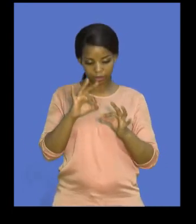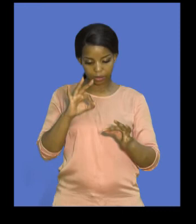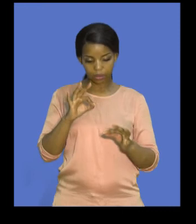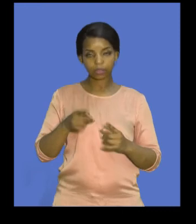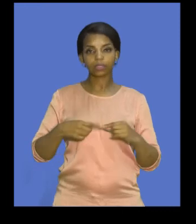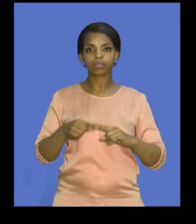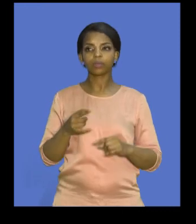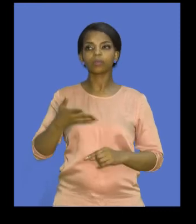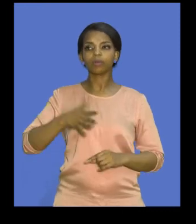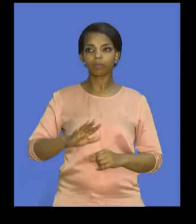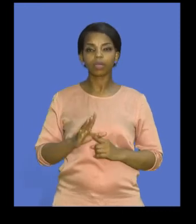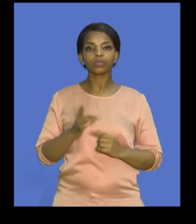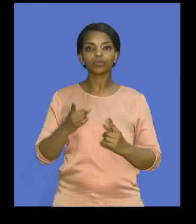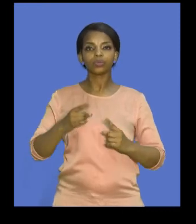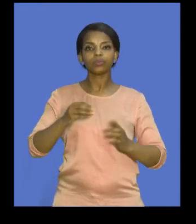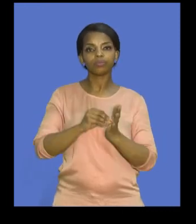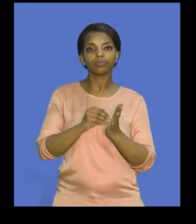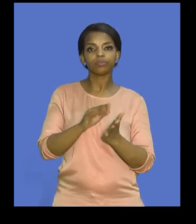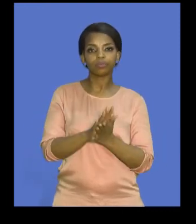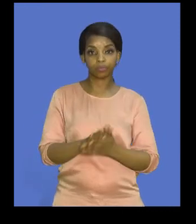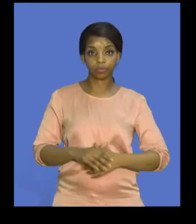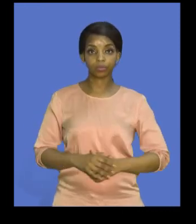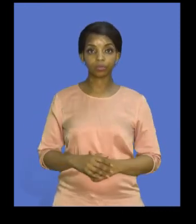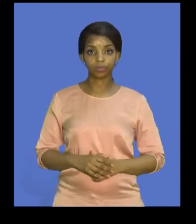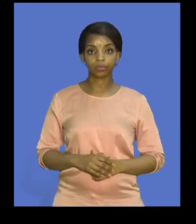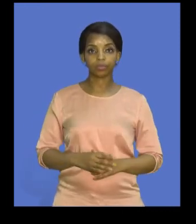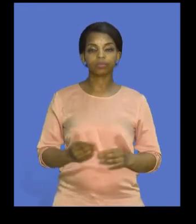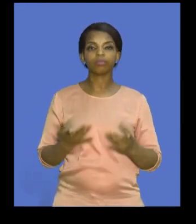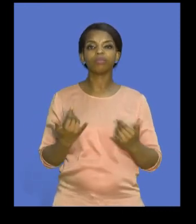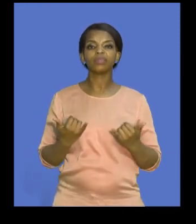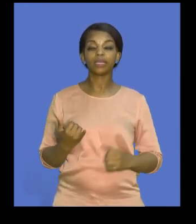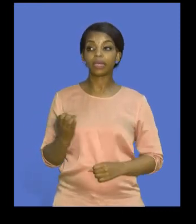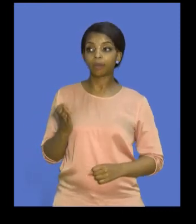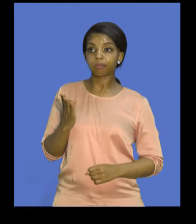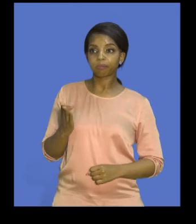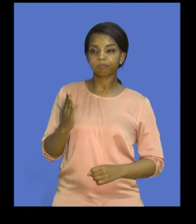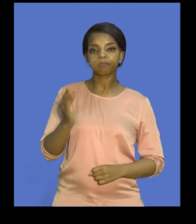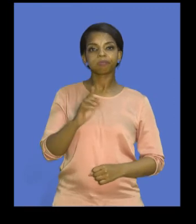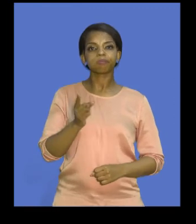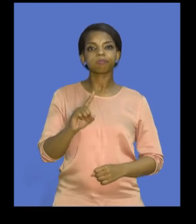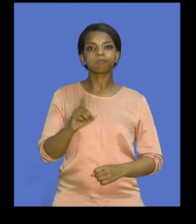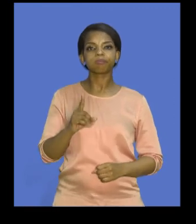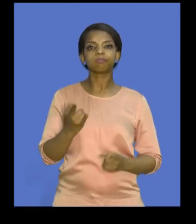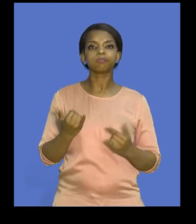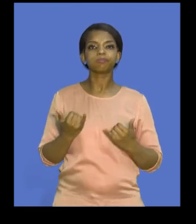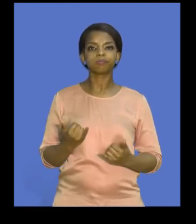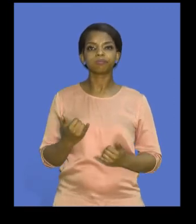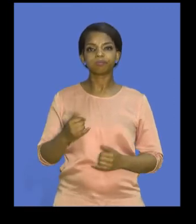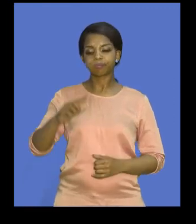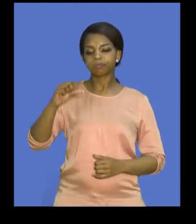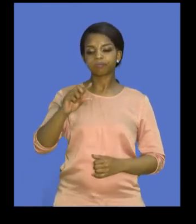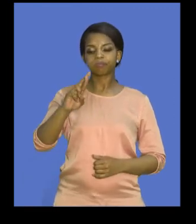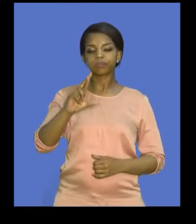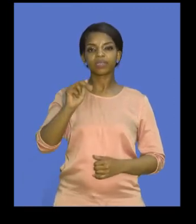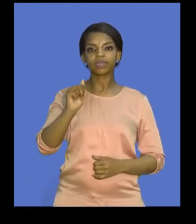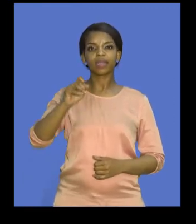at. Right, now here's a graph that shows exactly what happens, okay? So it says here what happens to the force